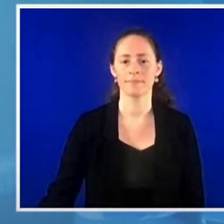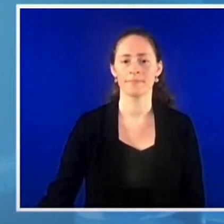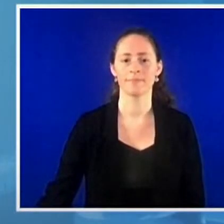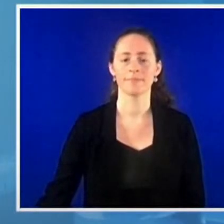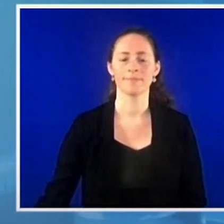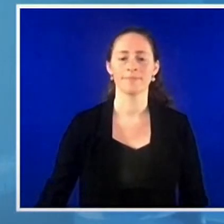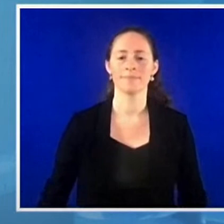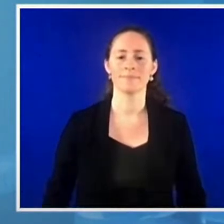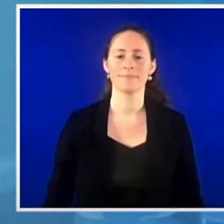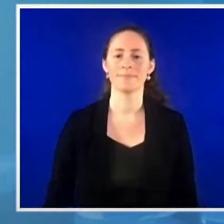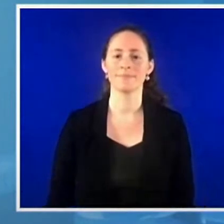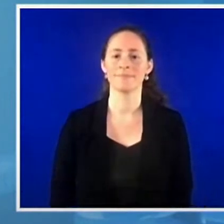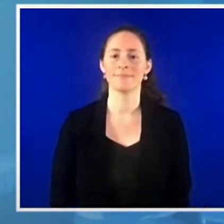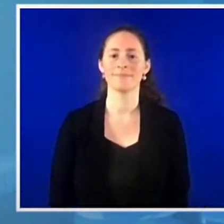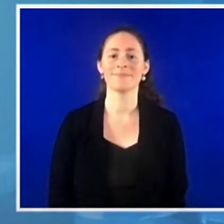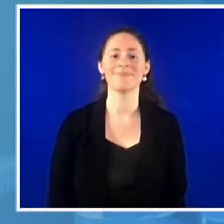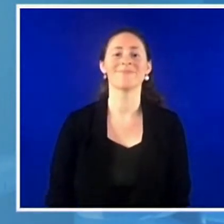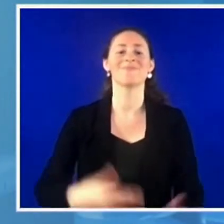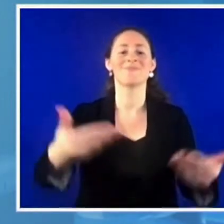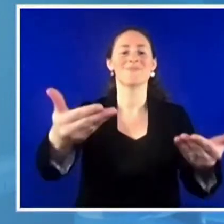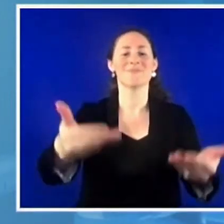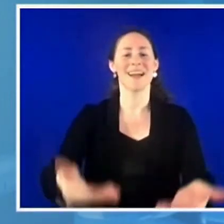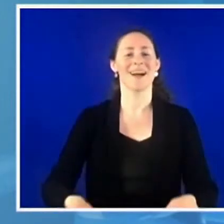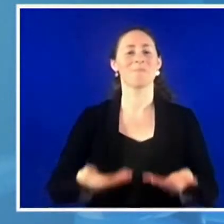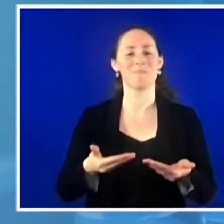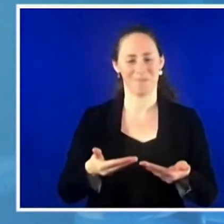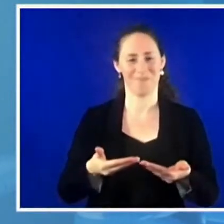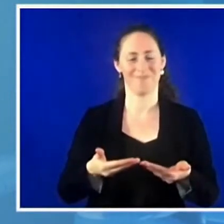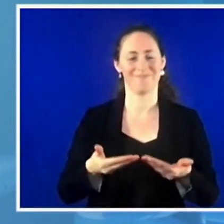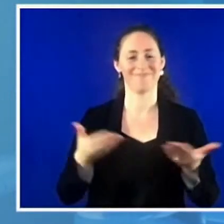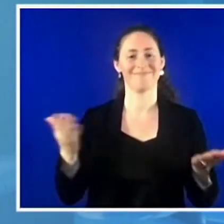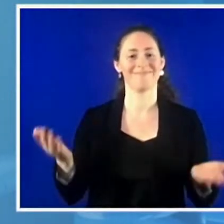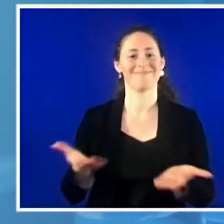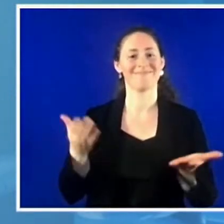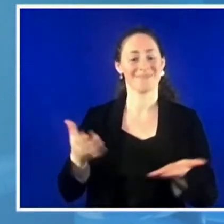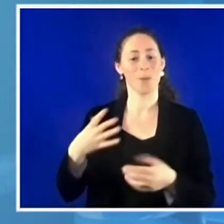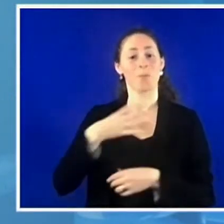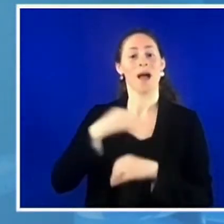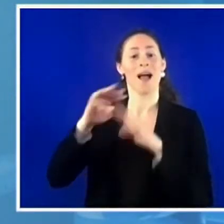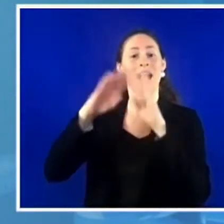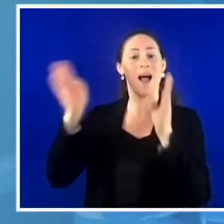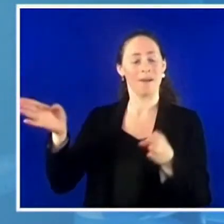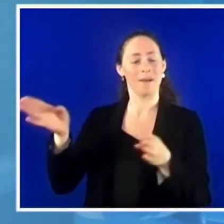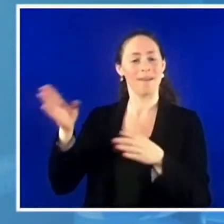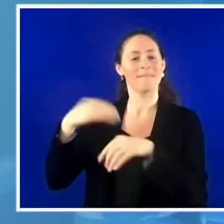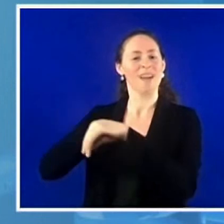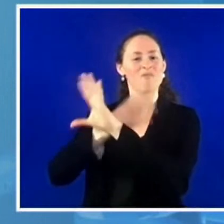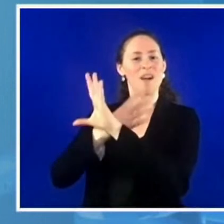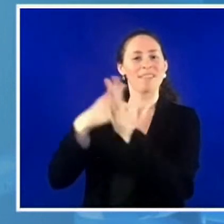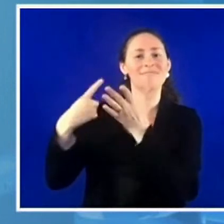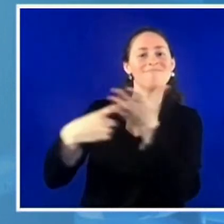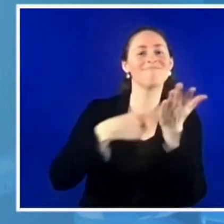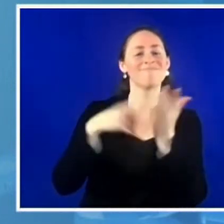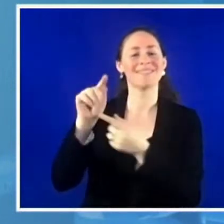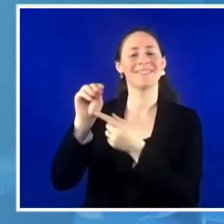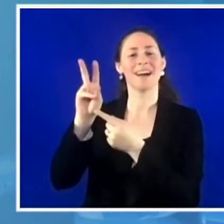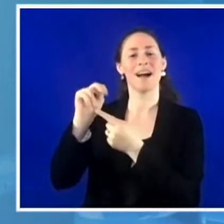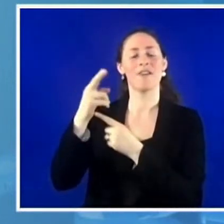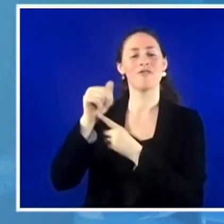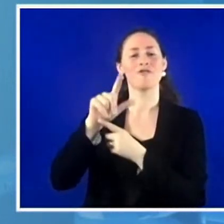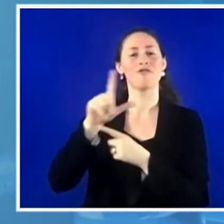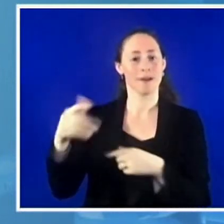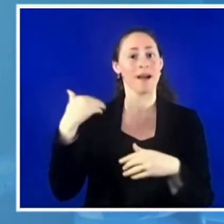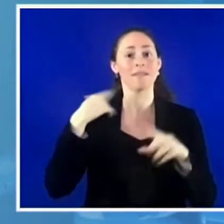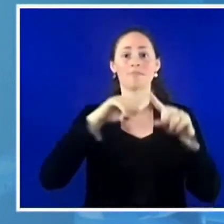Welcome, everyone, to our White House virtual town hall, primary care providers, health systems, and the next phase